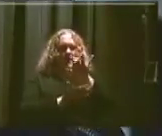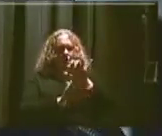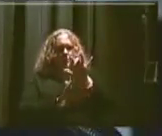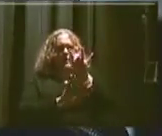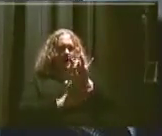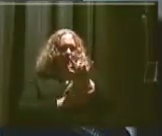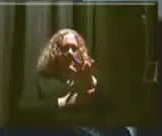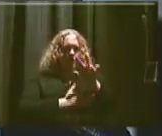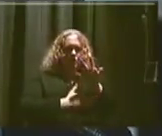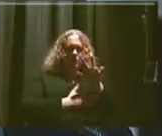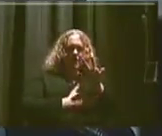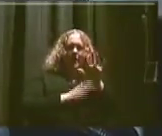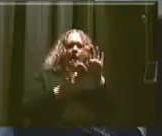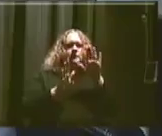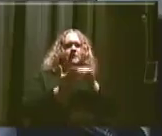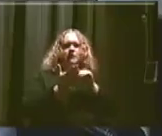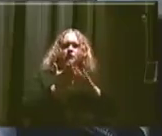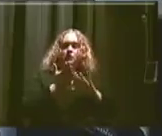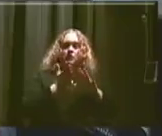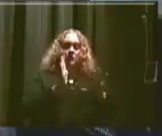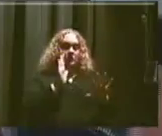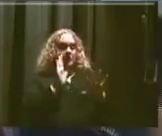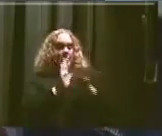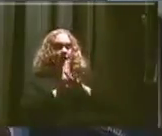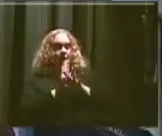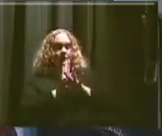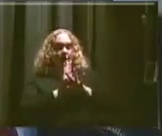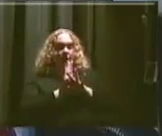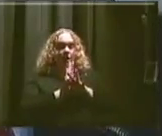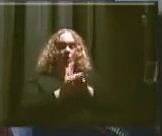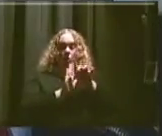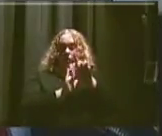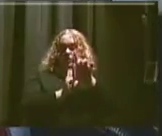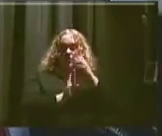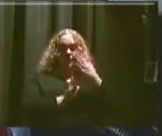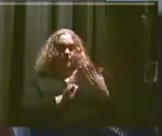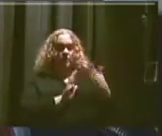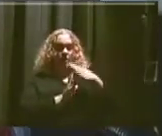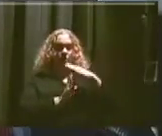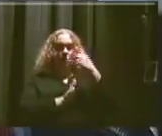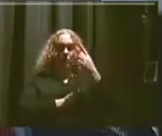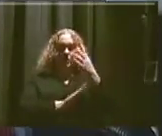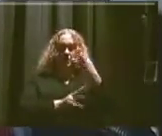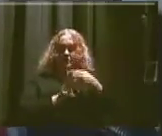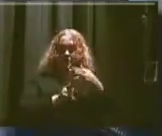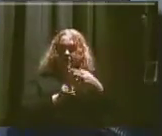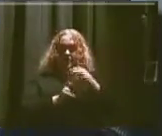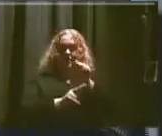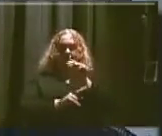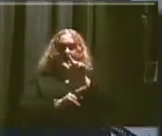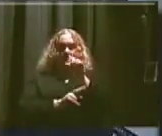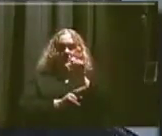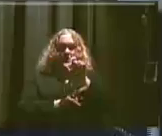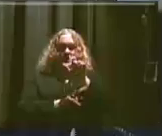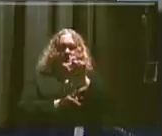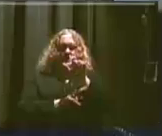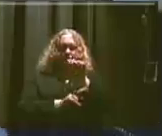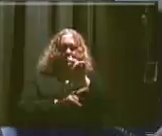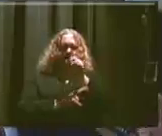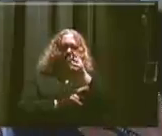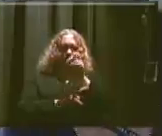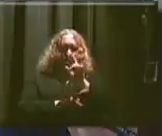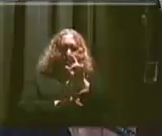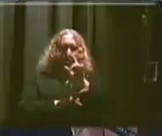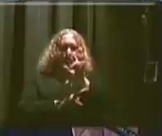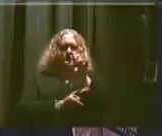one, and this young man certainly fits that bill. His name is Alexander Krenzel. Alex, would you stand up, please?